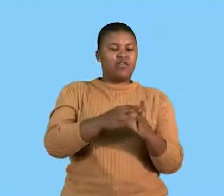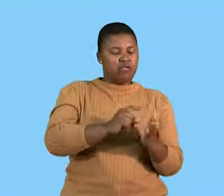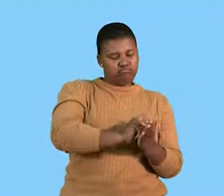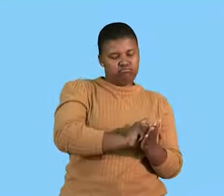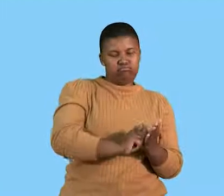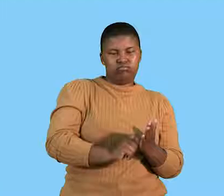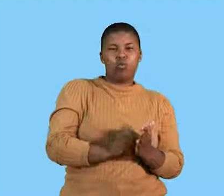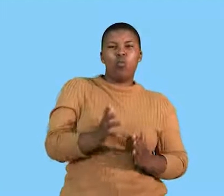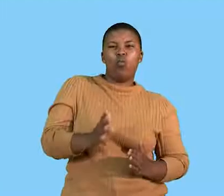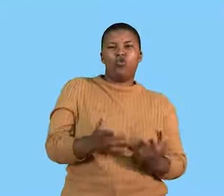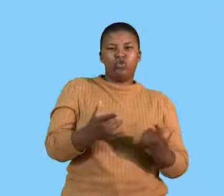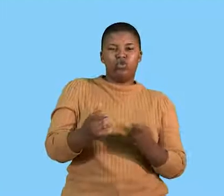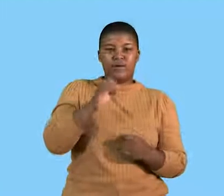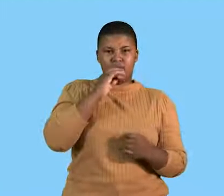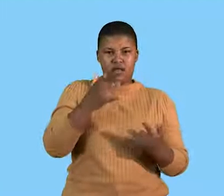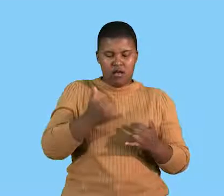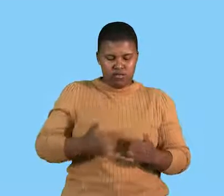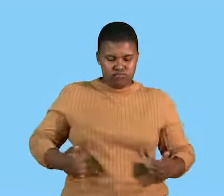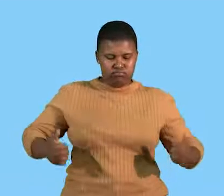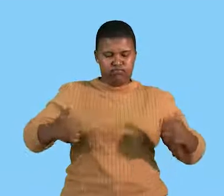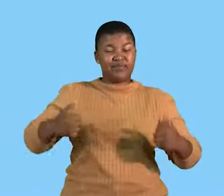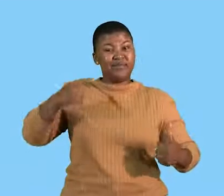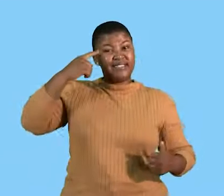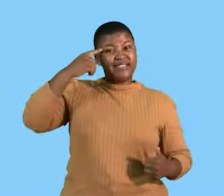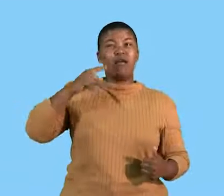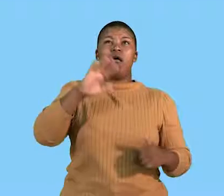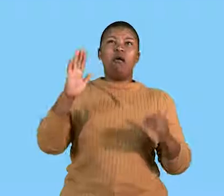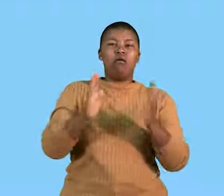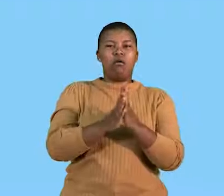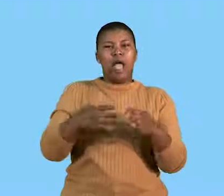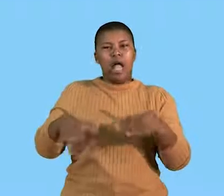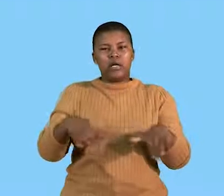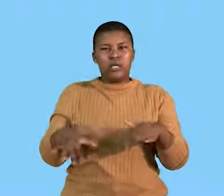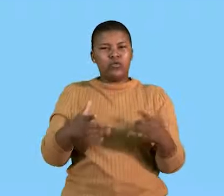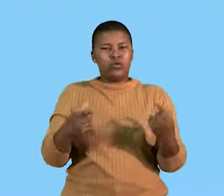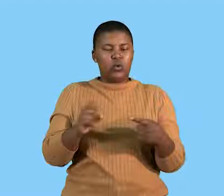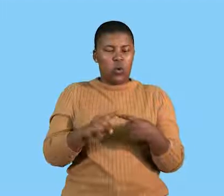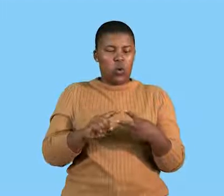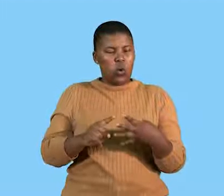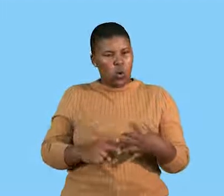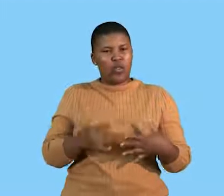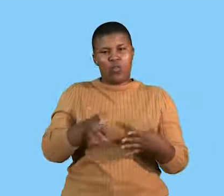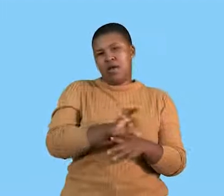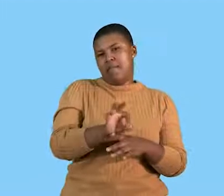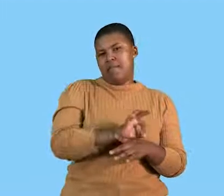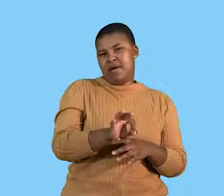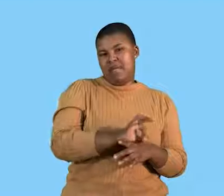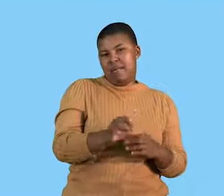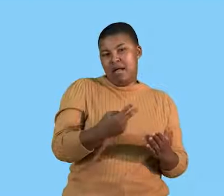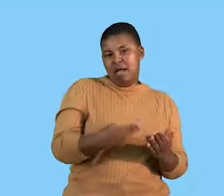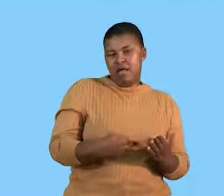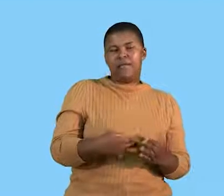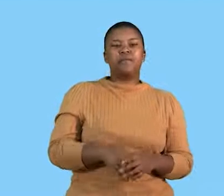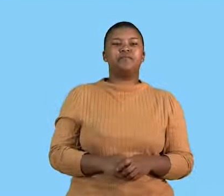on paper. So this is where we think about all the activities that we need to reach our goal at the